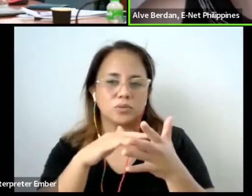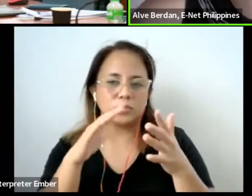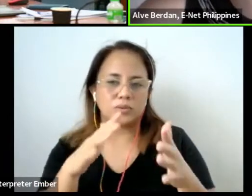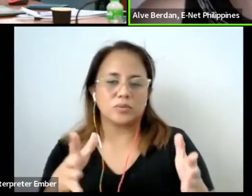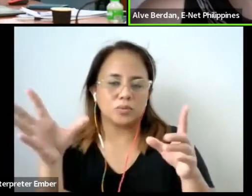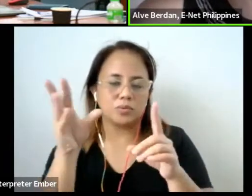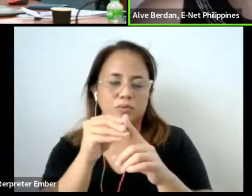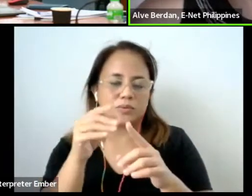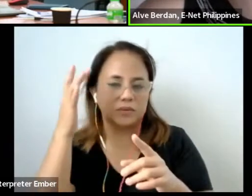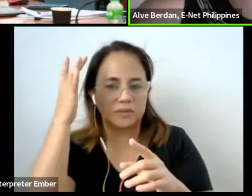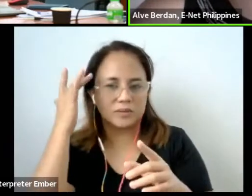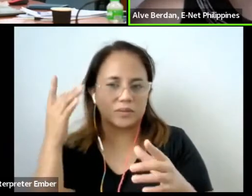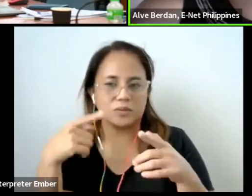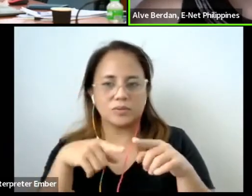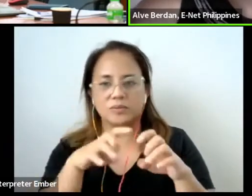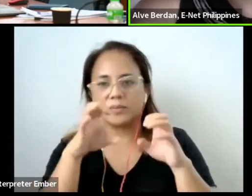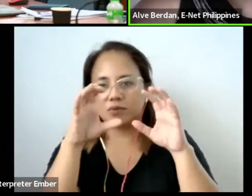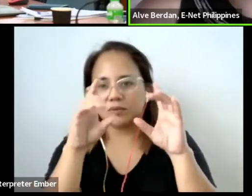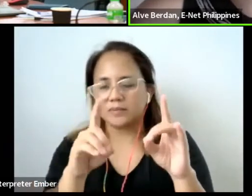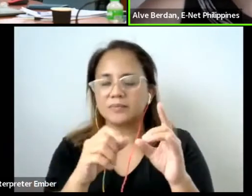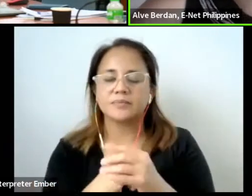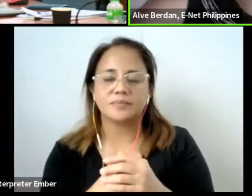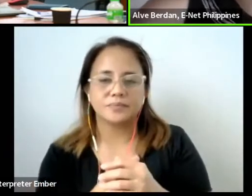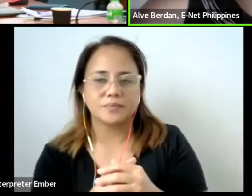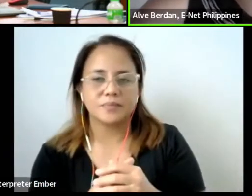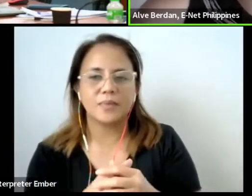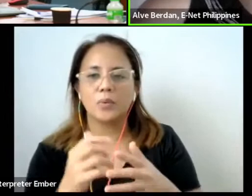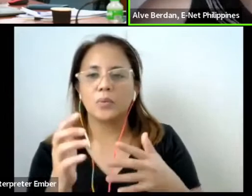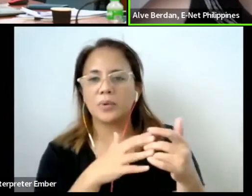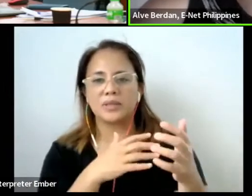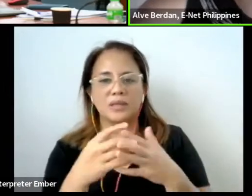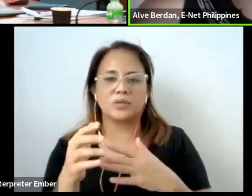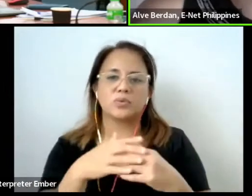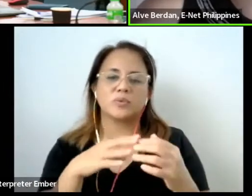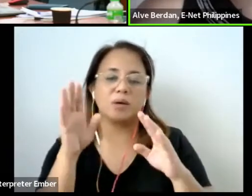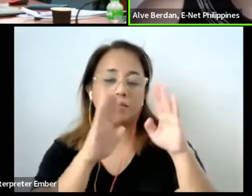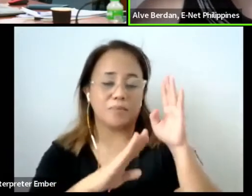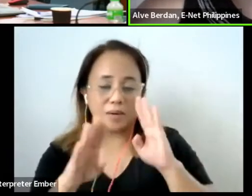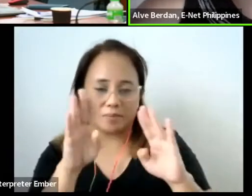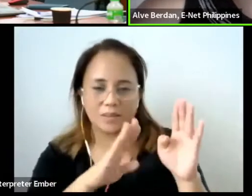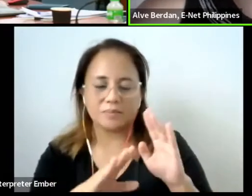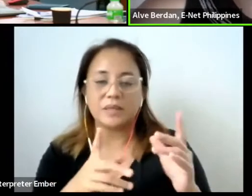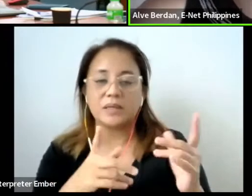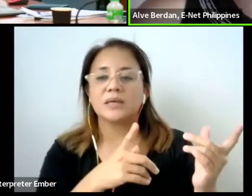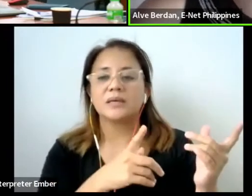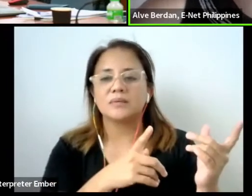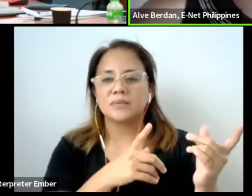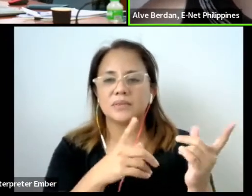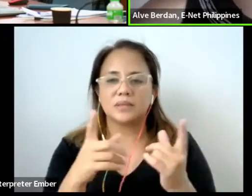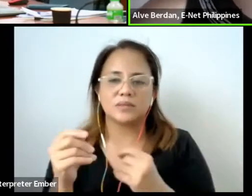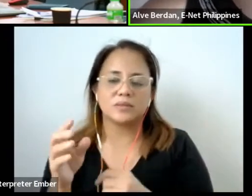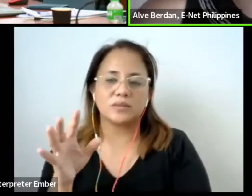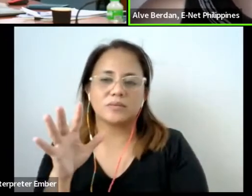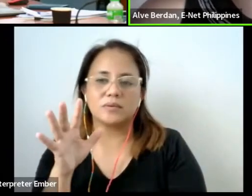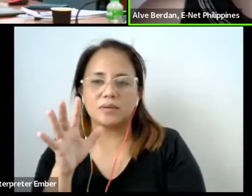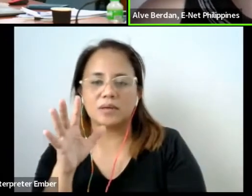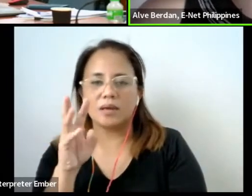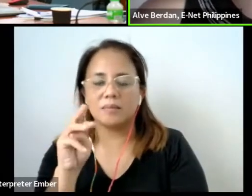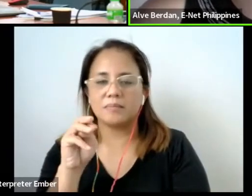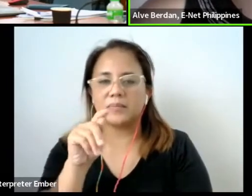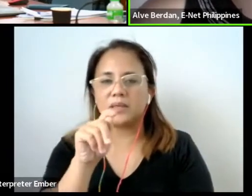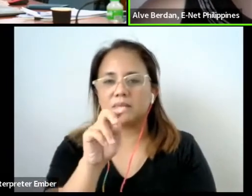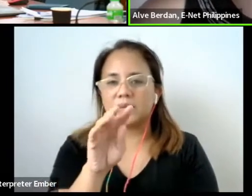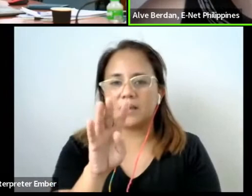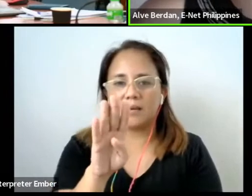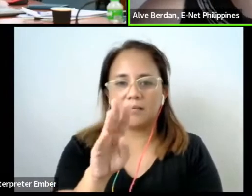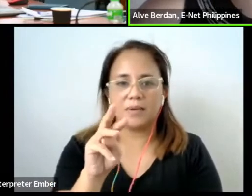culture-sensitive, quality, and inclusive education. Whatever flaws and limitation in the implementation of